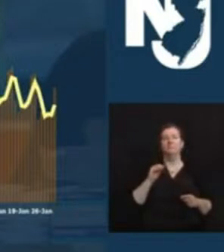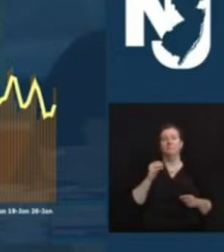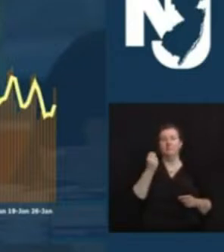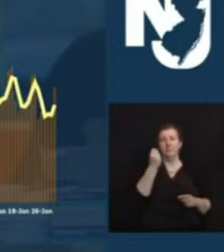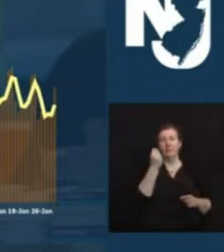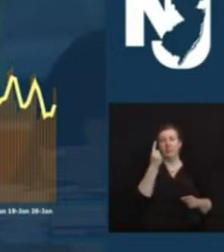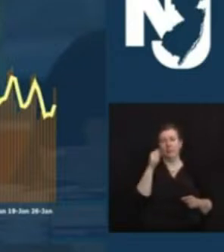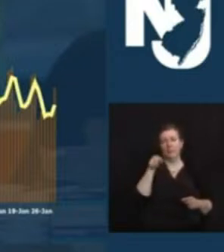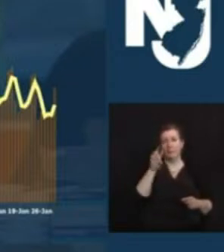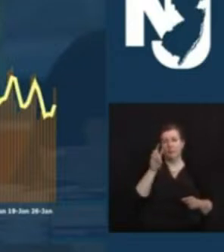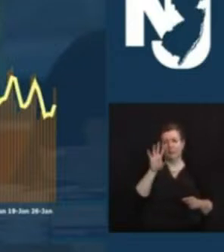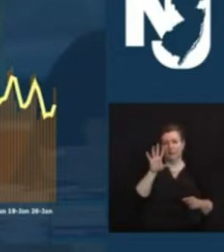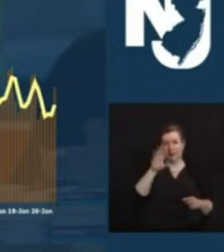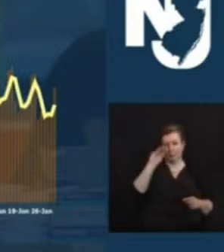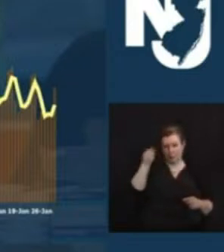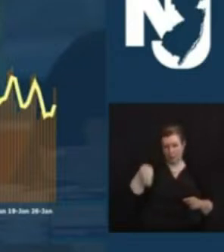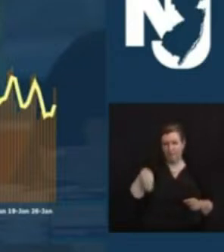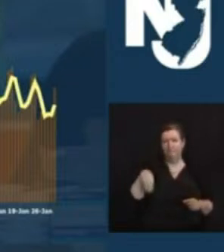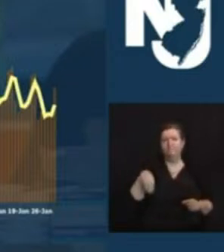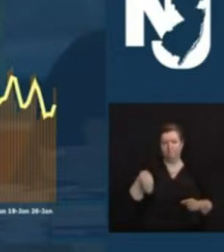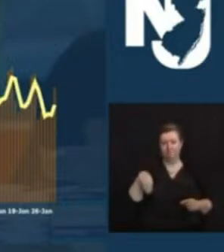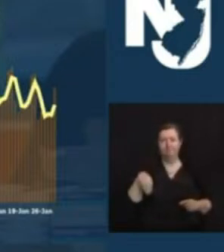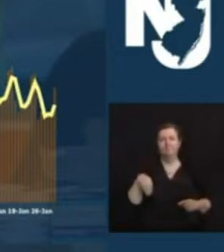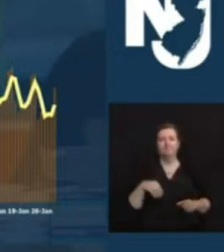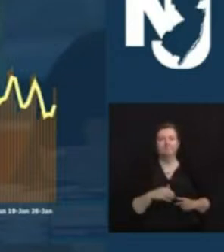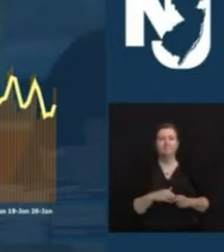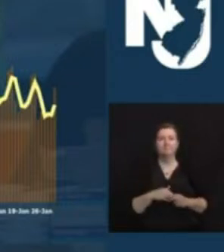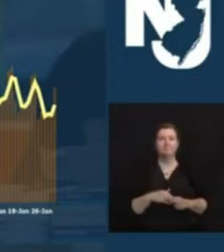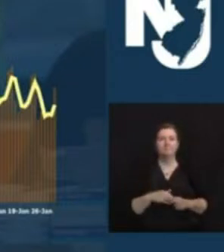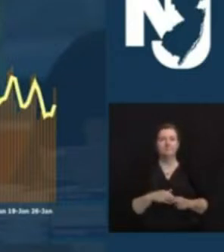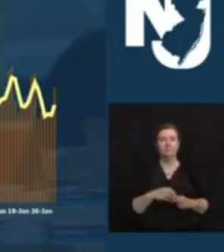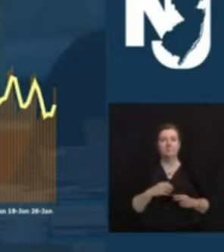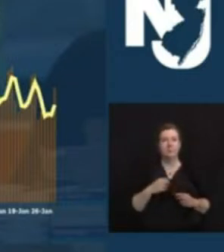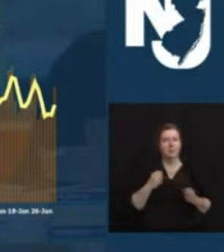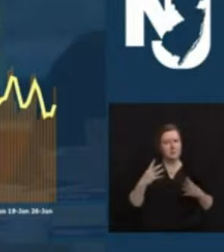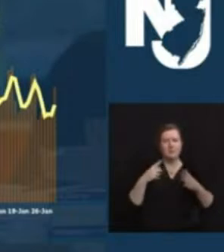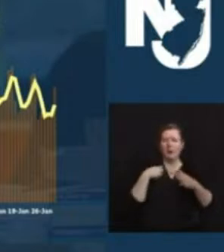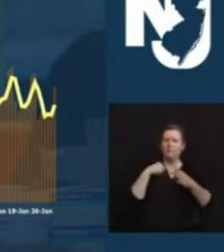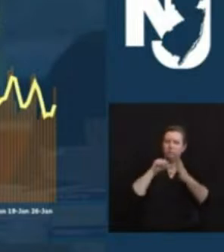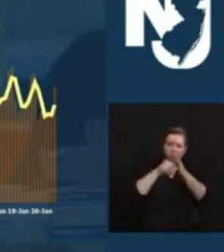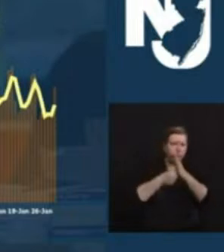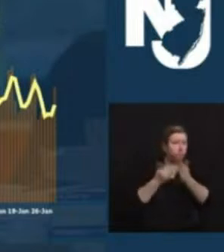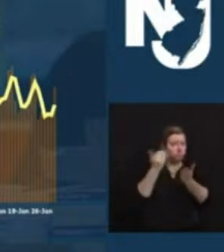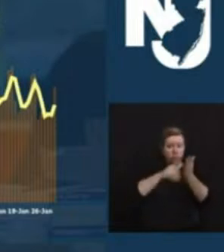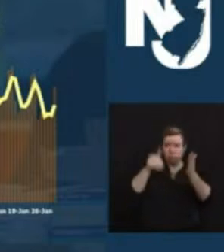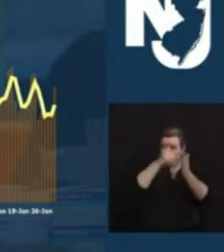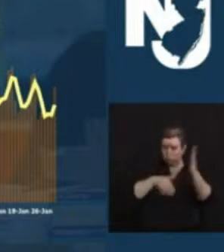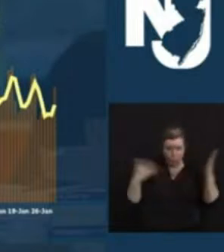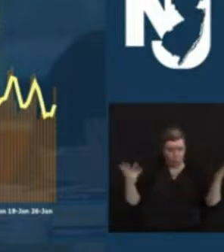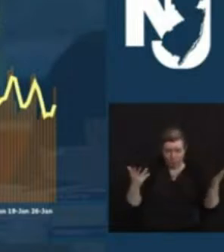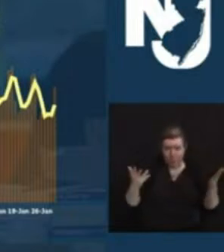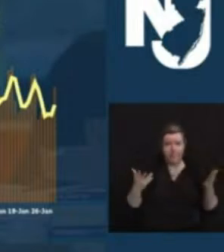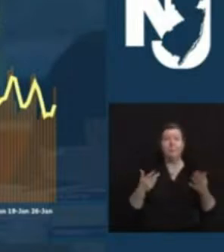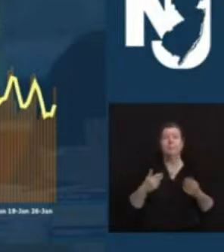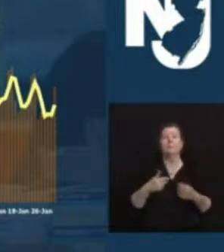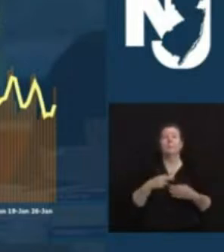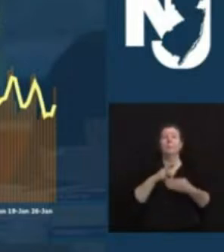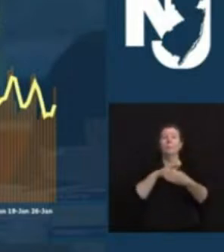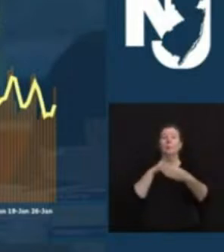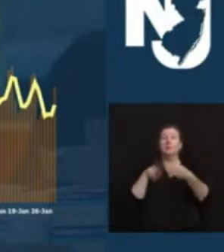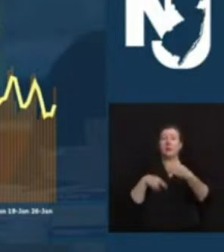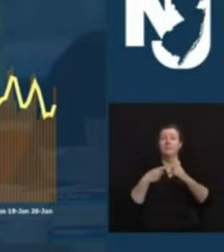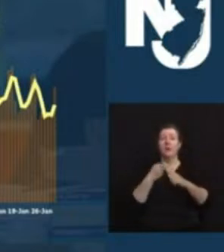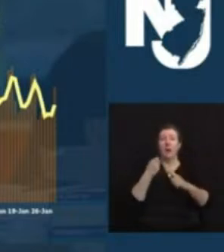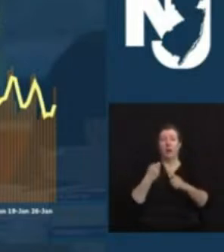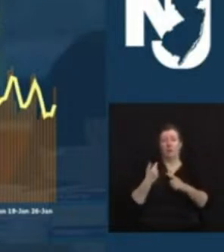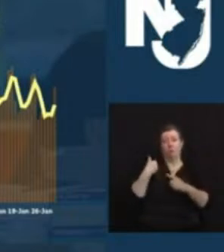Saturday was 11.65%. I've said this many times and I want to underscore it. when you have the results from a weekend, you